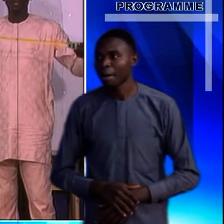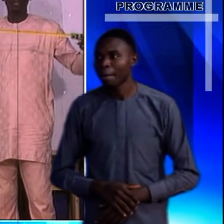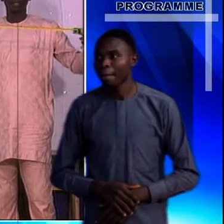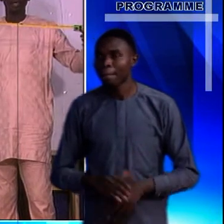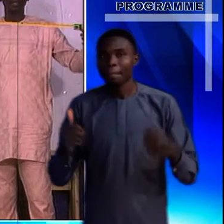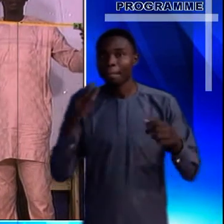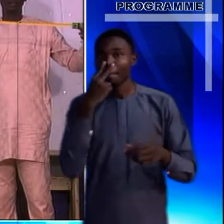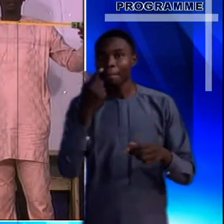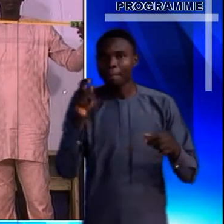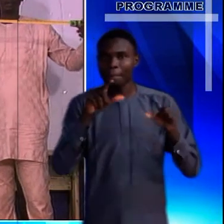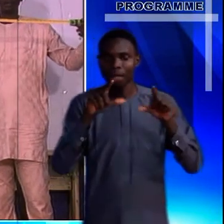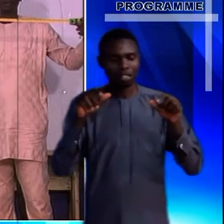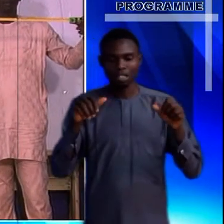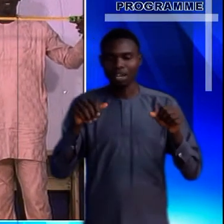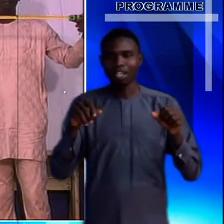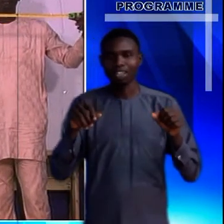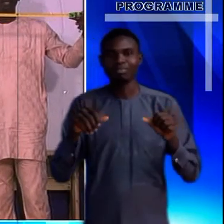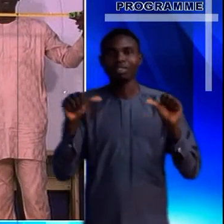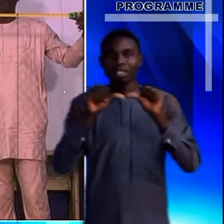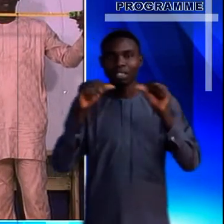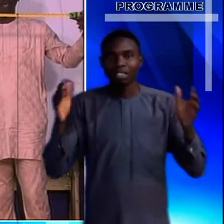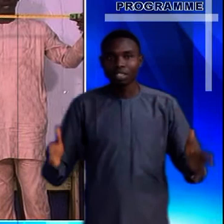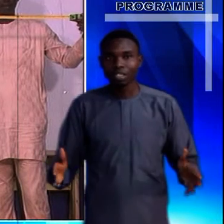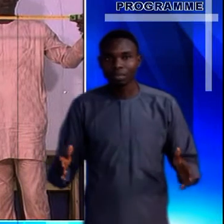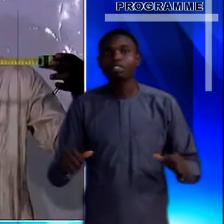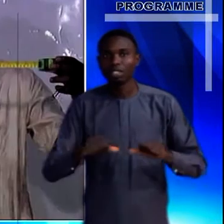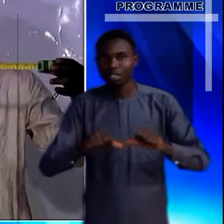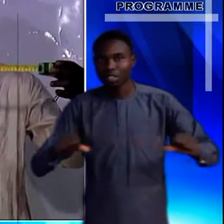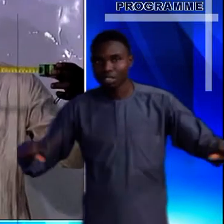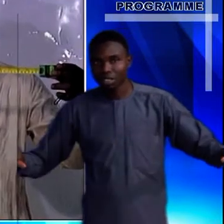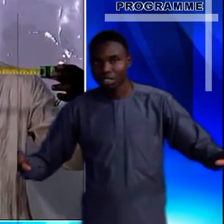can you see it clearly? We have many numbers here.